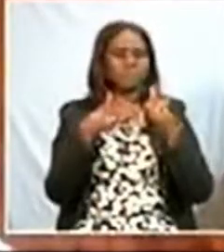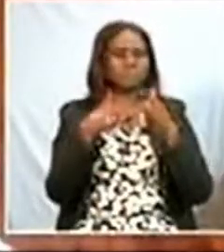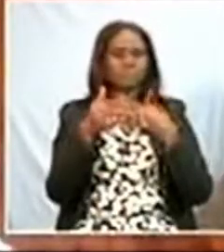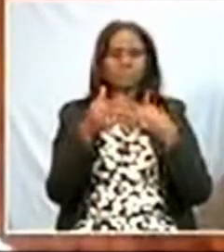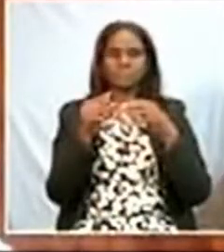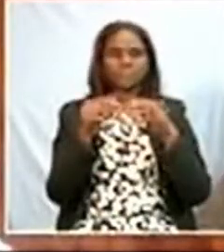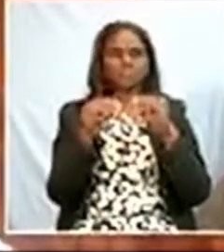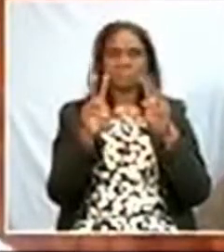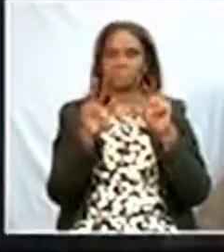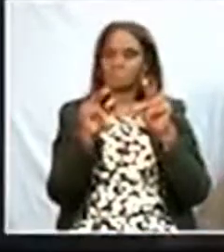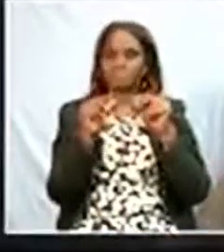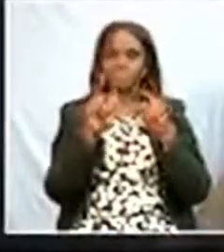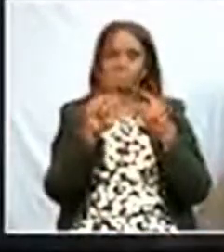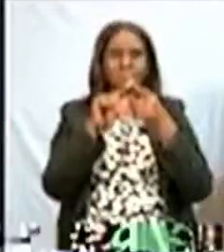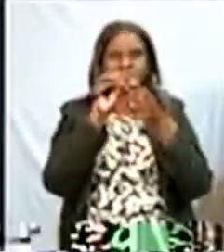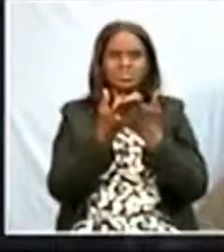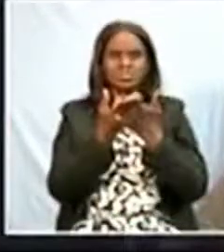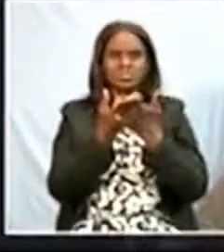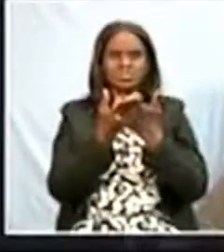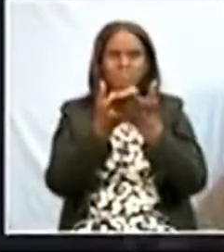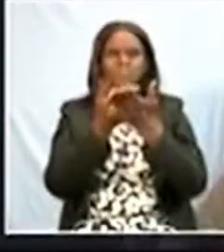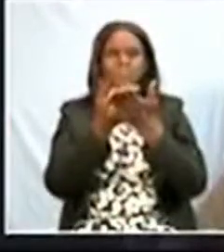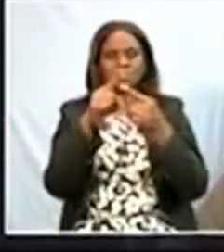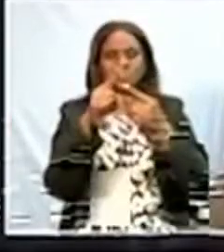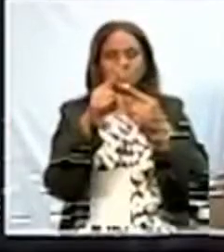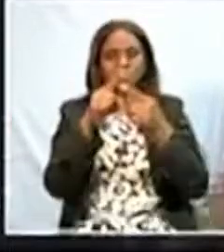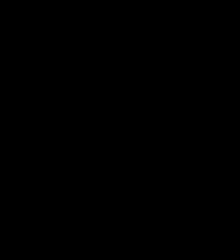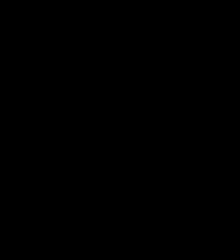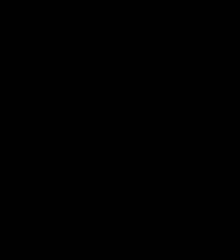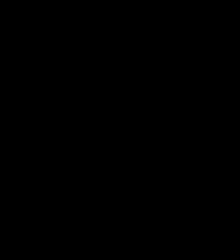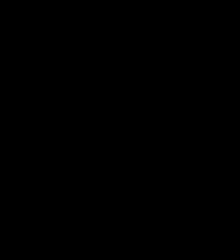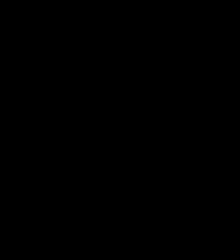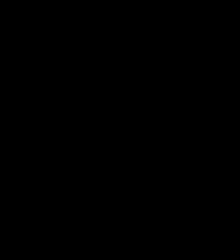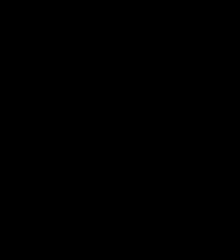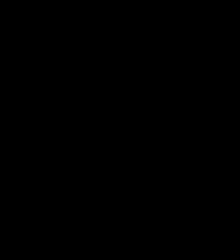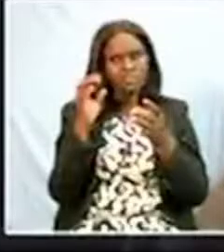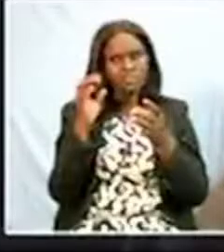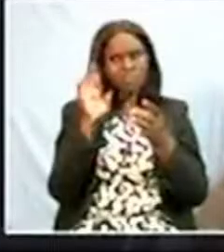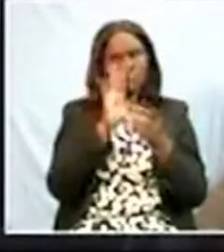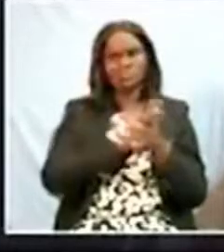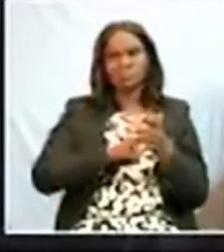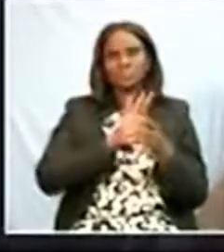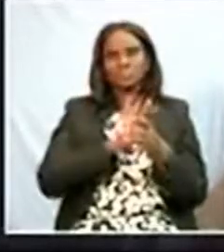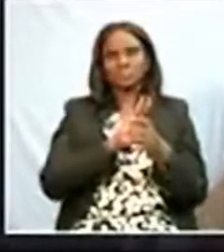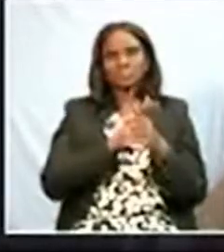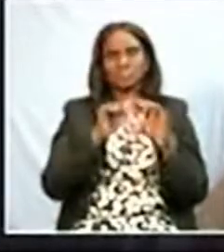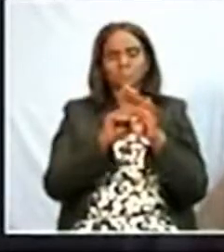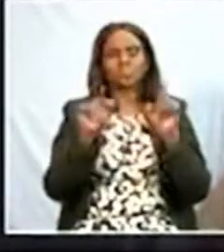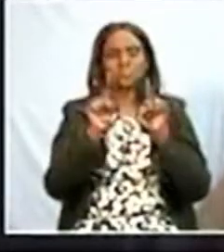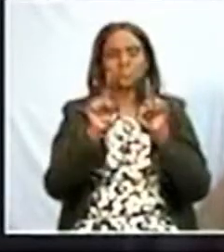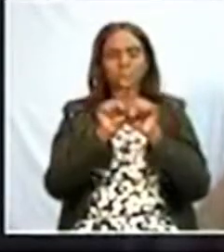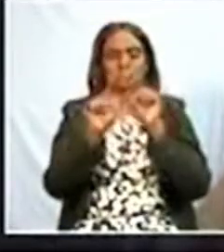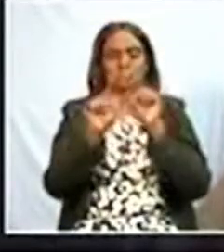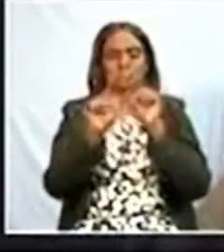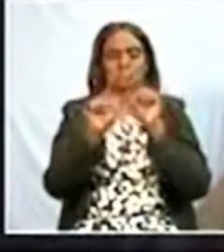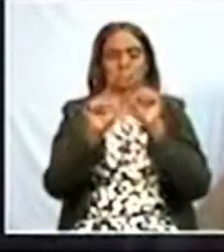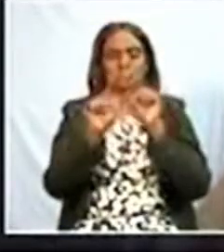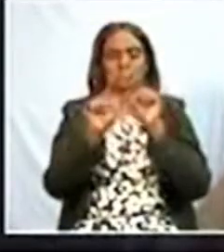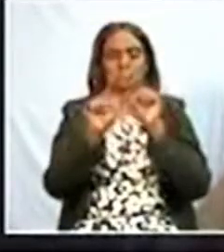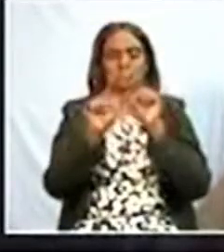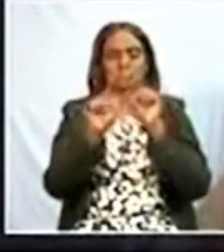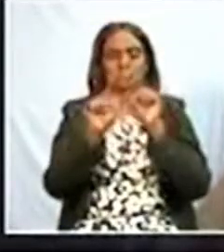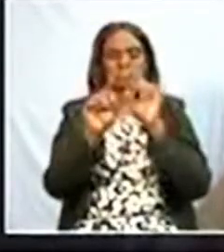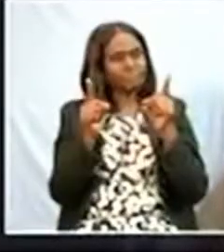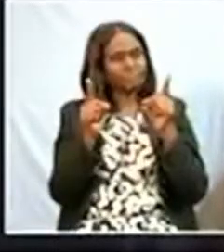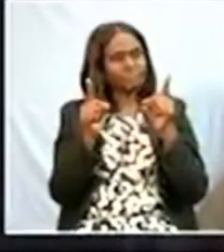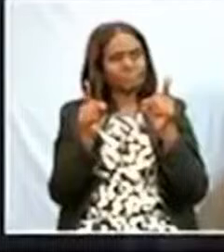to put forward as to what could have motivated us to act in a way that we